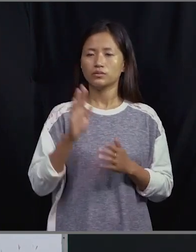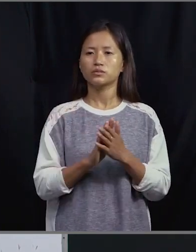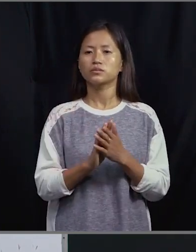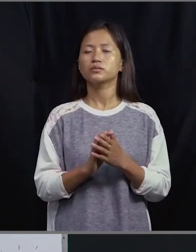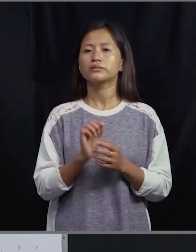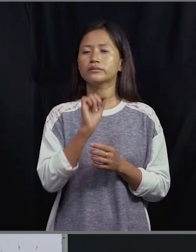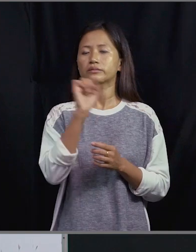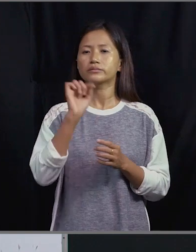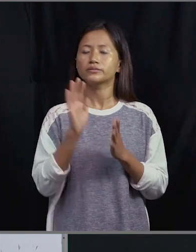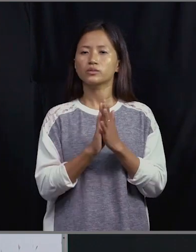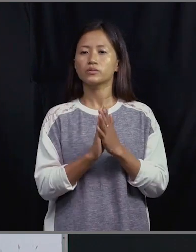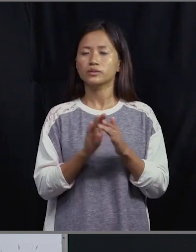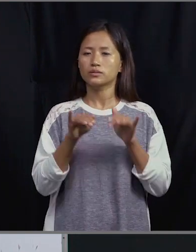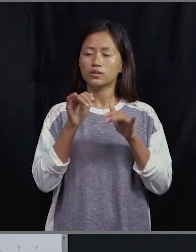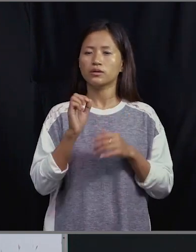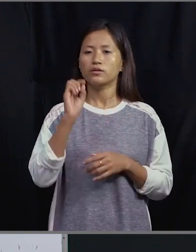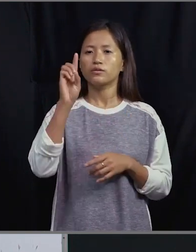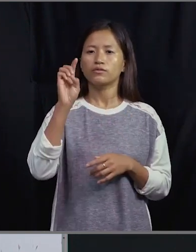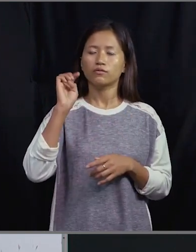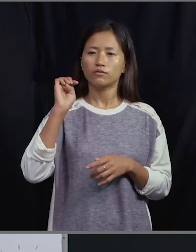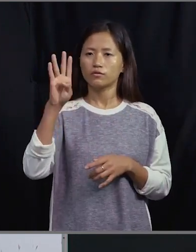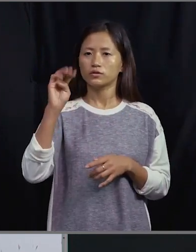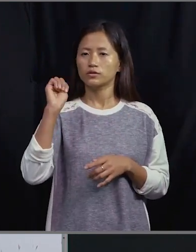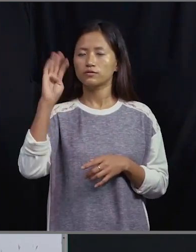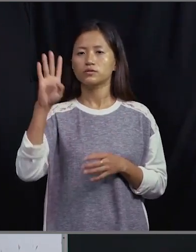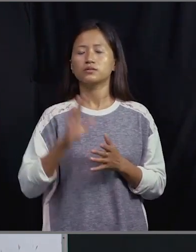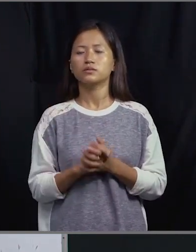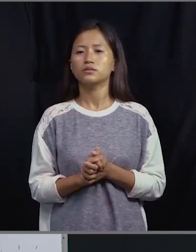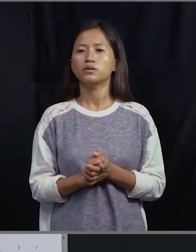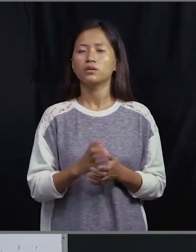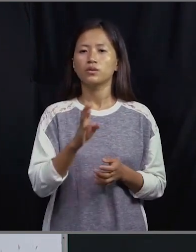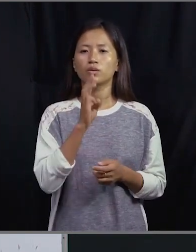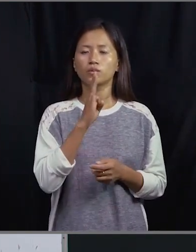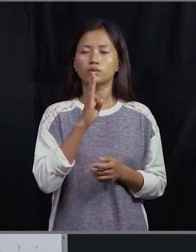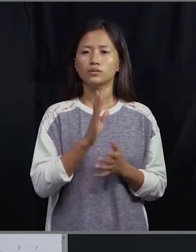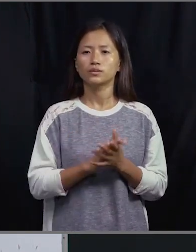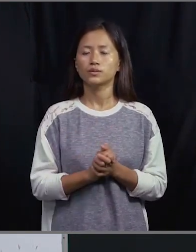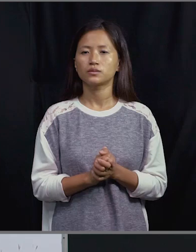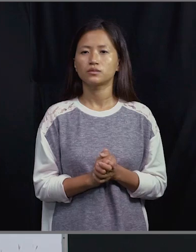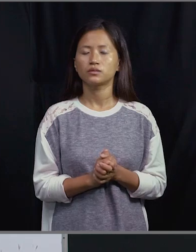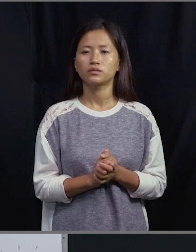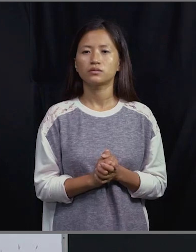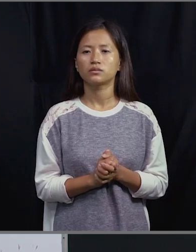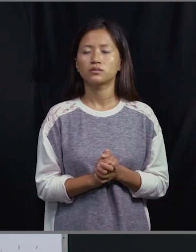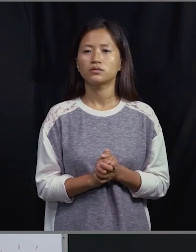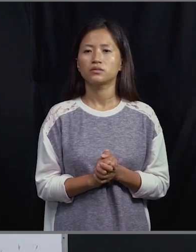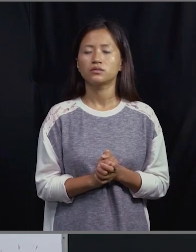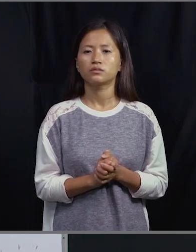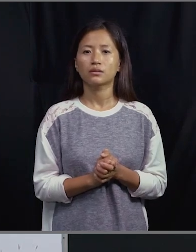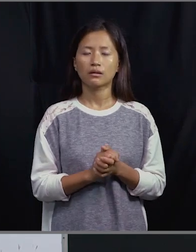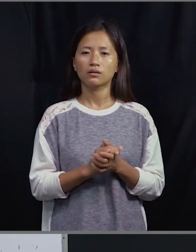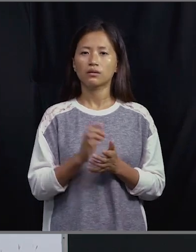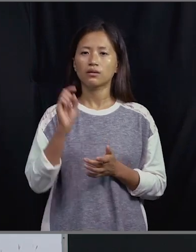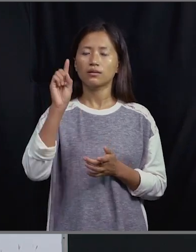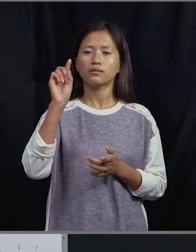32. So this will give us 44. Water, molecular mass of water is